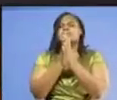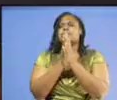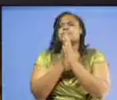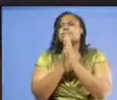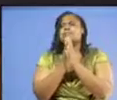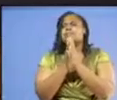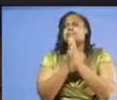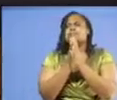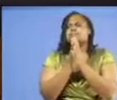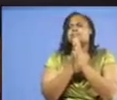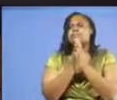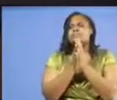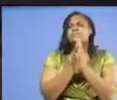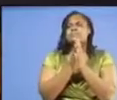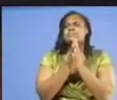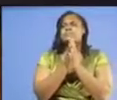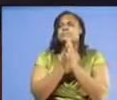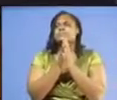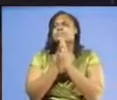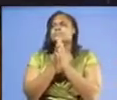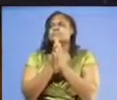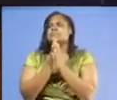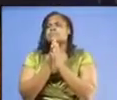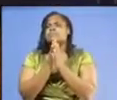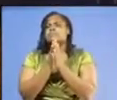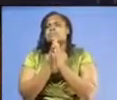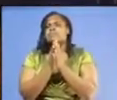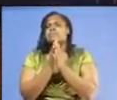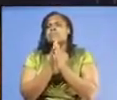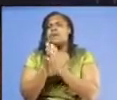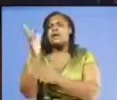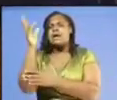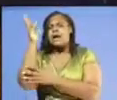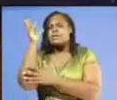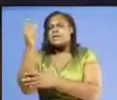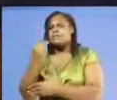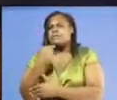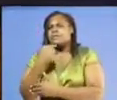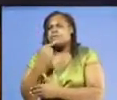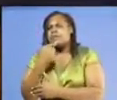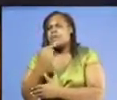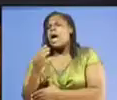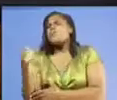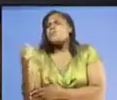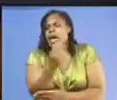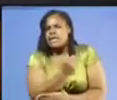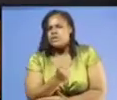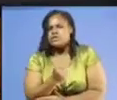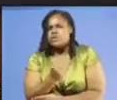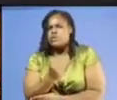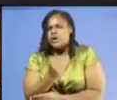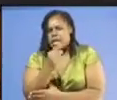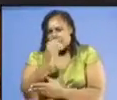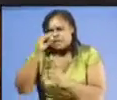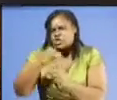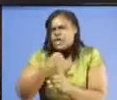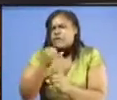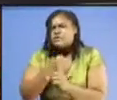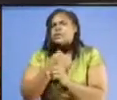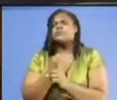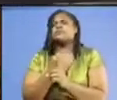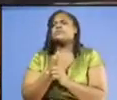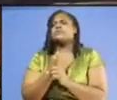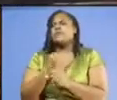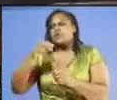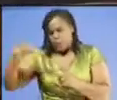them down. The devil said, I'm going to get you in January.